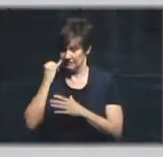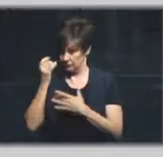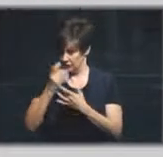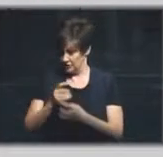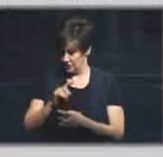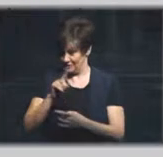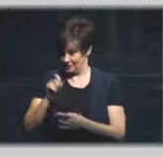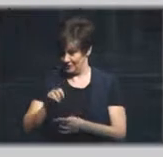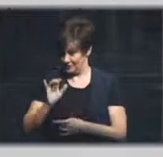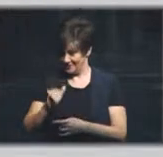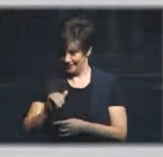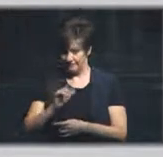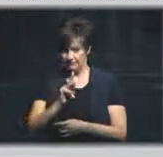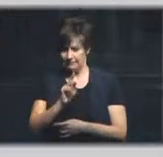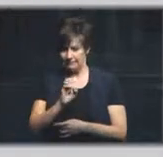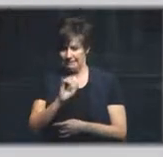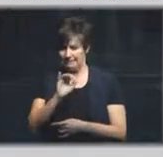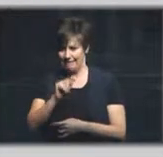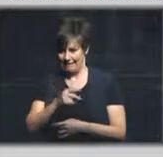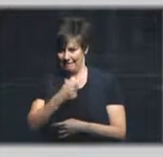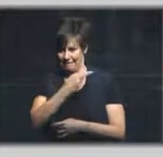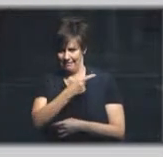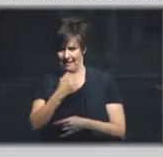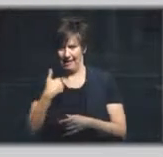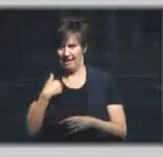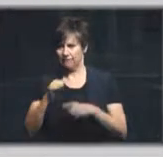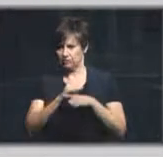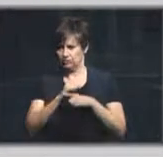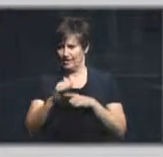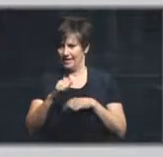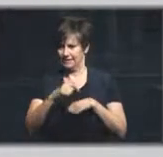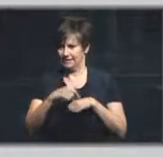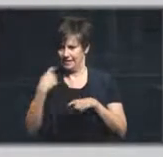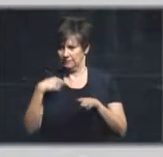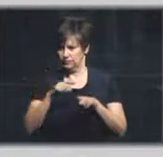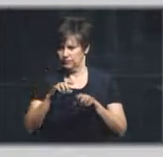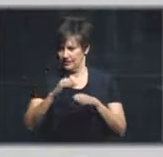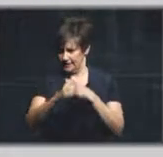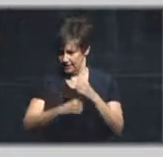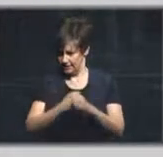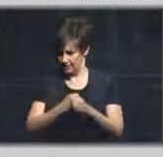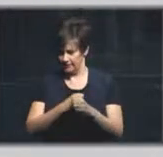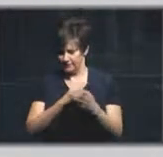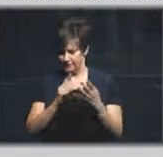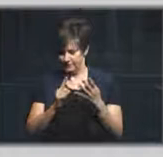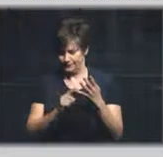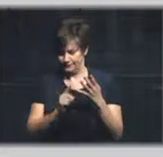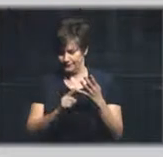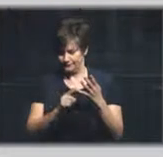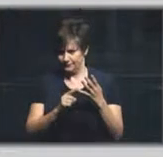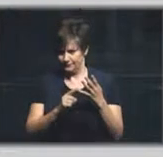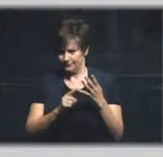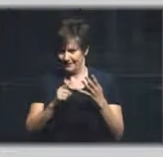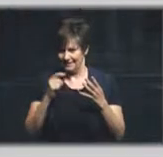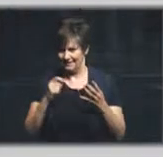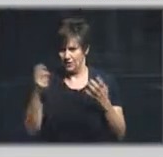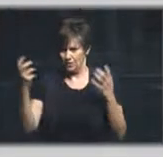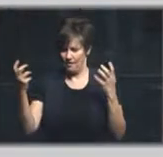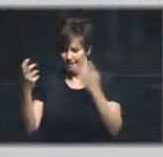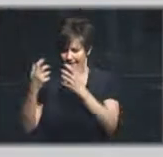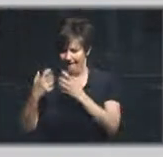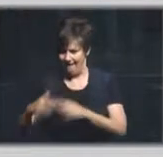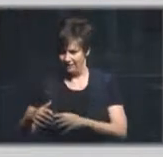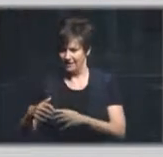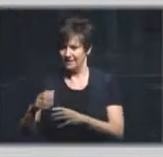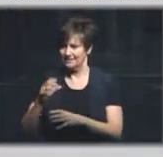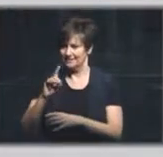those questions, Keith will be holding training sessions throughout the year. Number four, disaggregate data. So if we want to